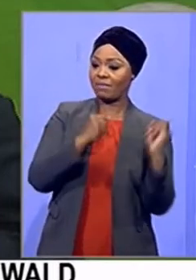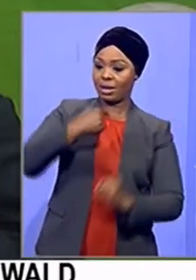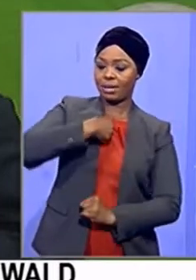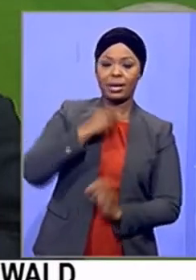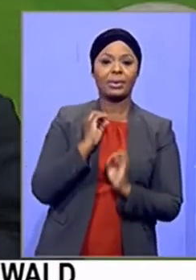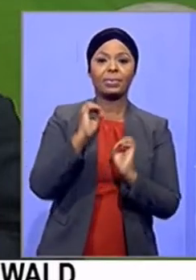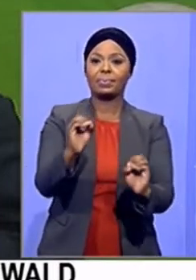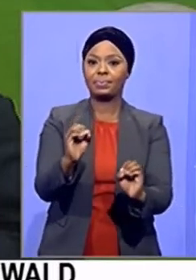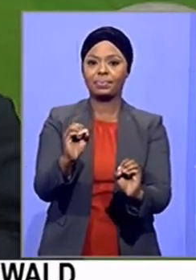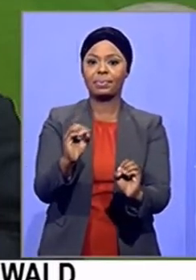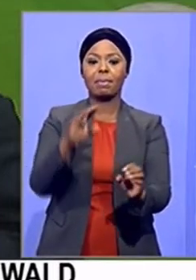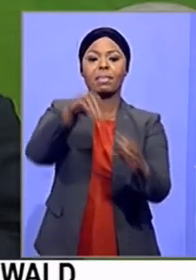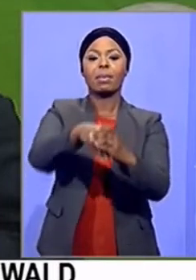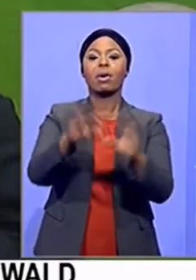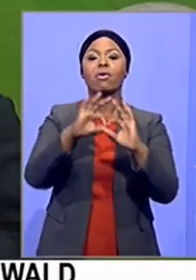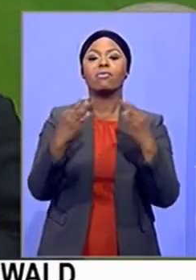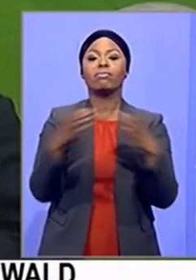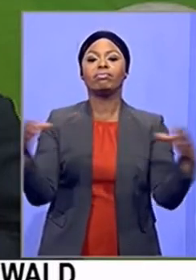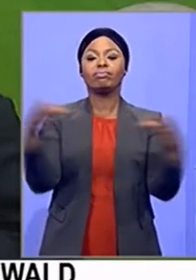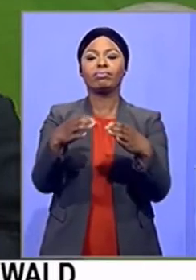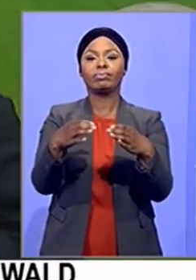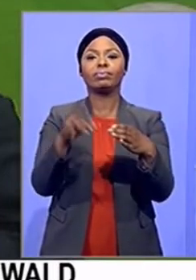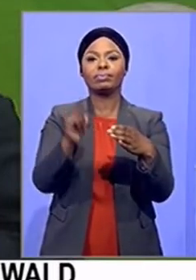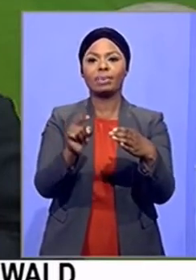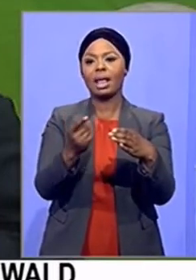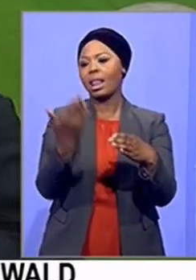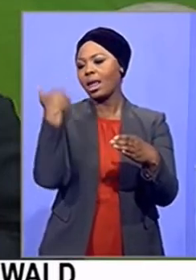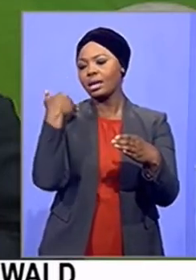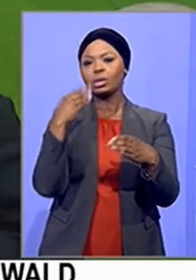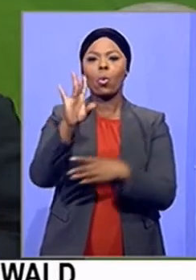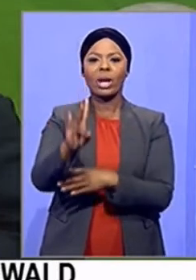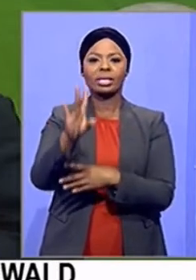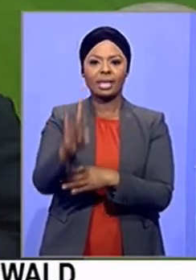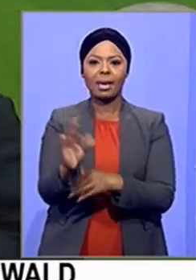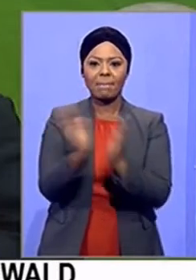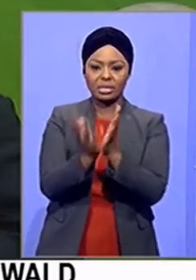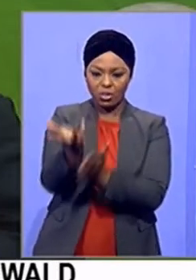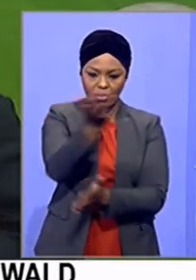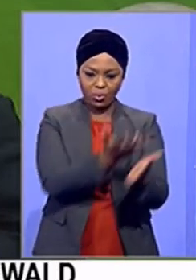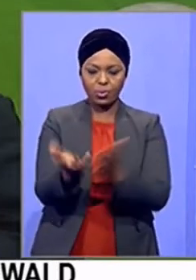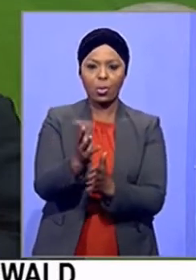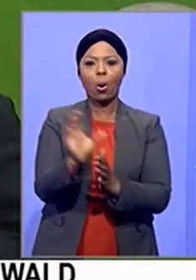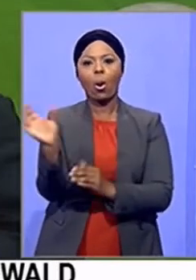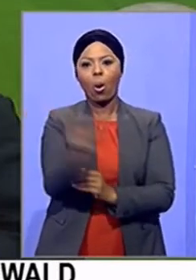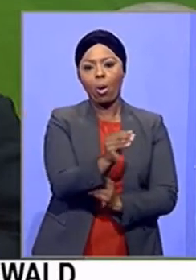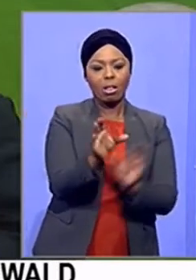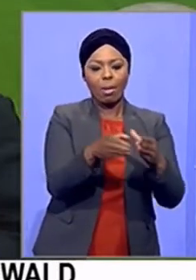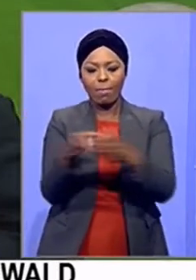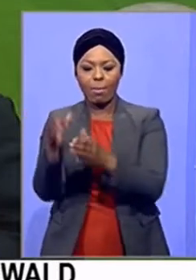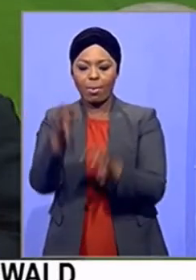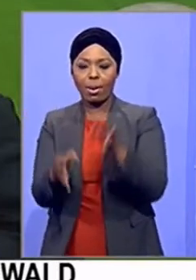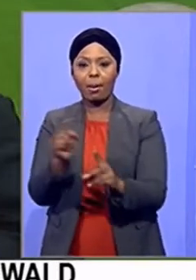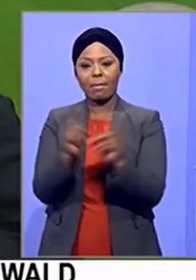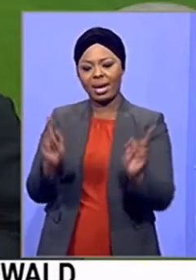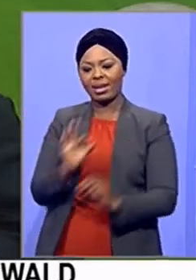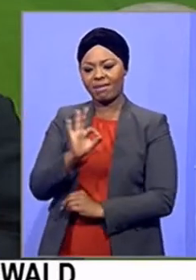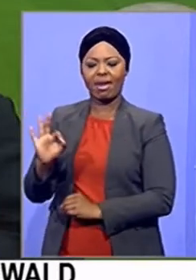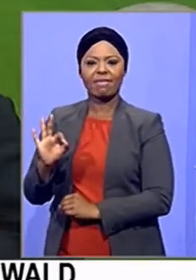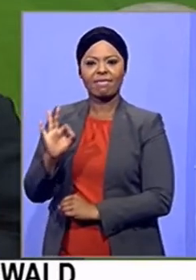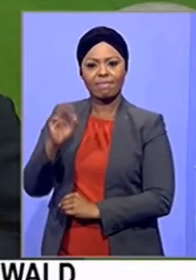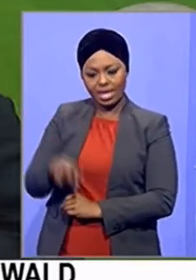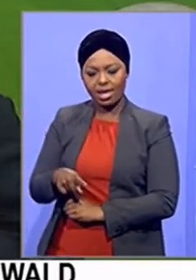the Forum of Opposition Parties that was held on Wednesday. The fact is that the Freedom Front Plus is in strong support